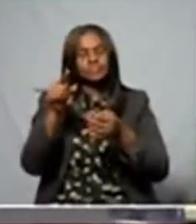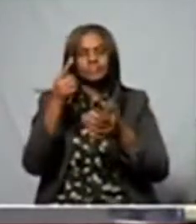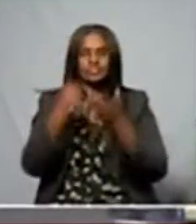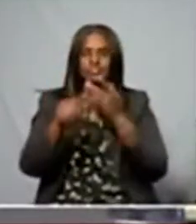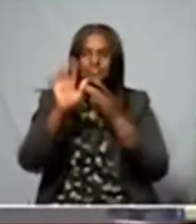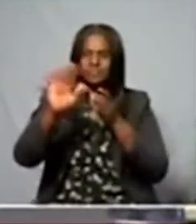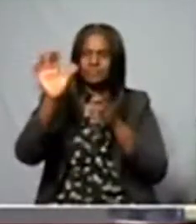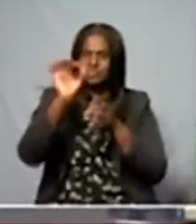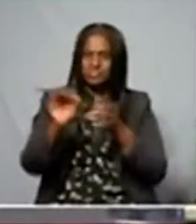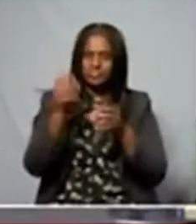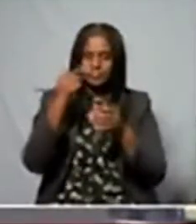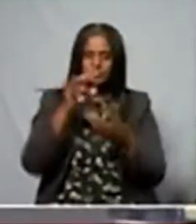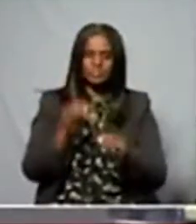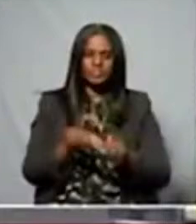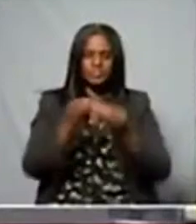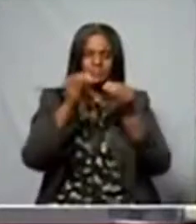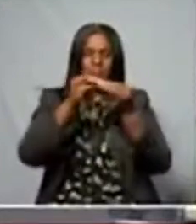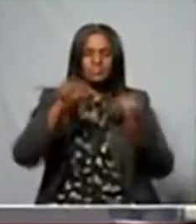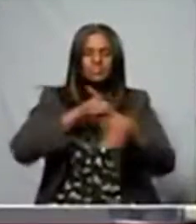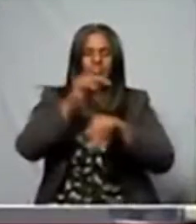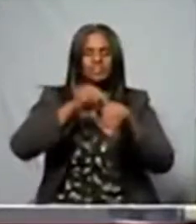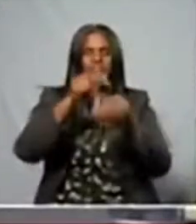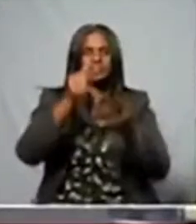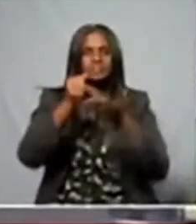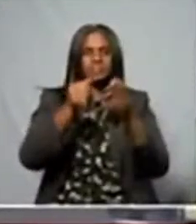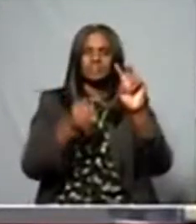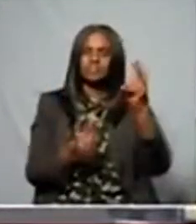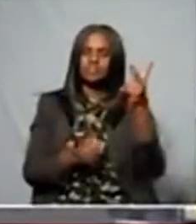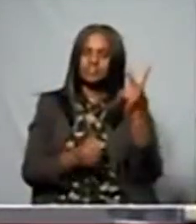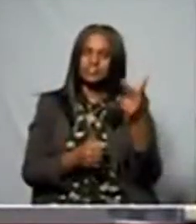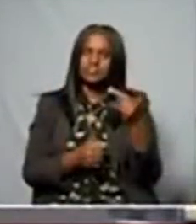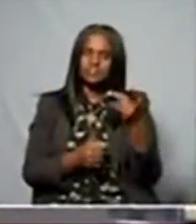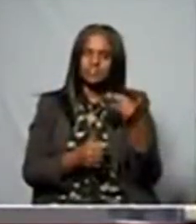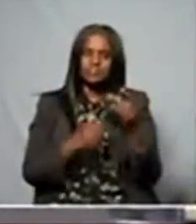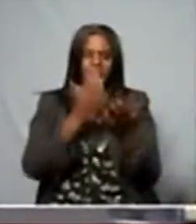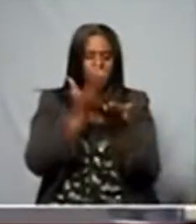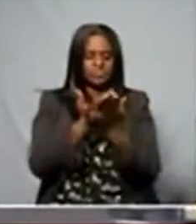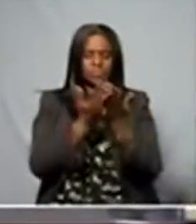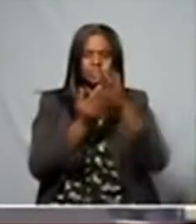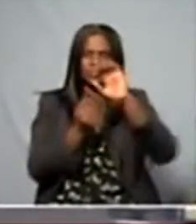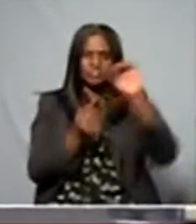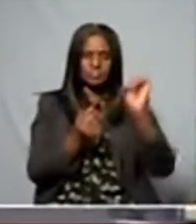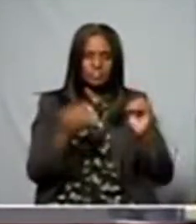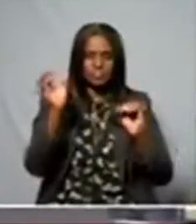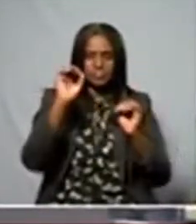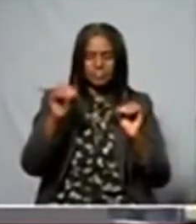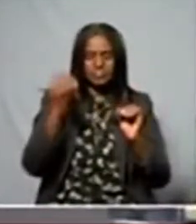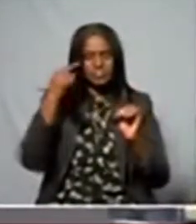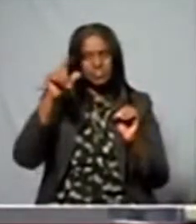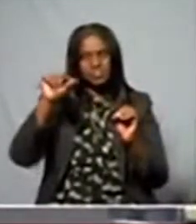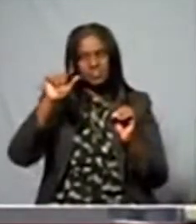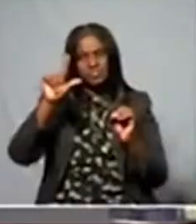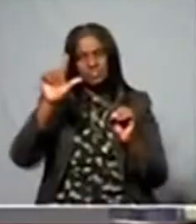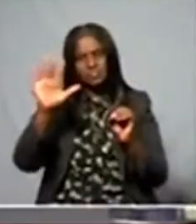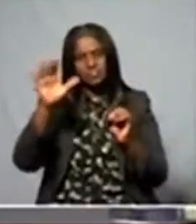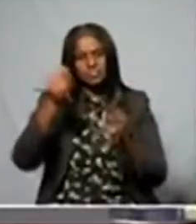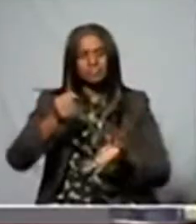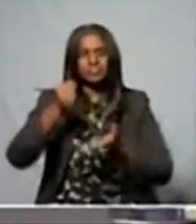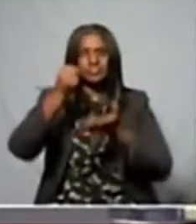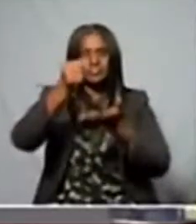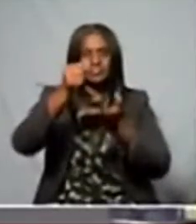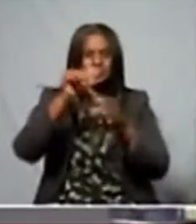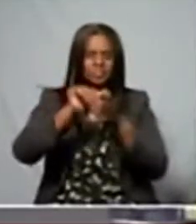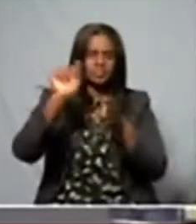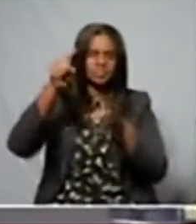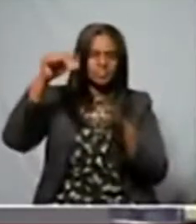percentage of the total national budget. 2. Proportion of the 2025 budget released in the